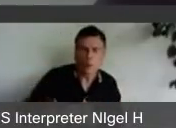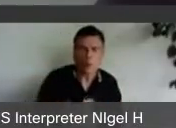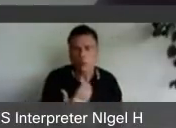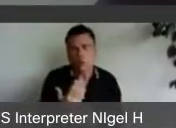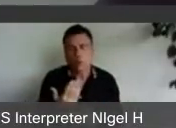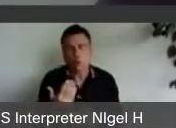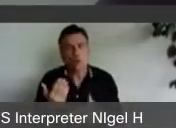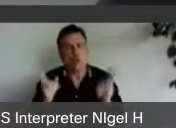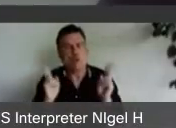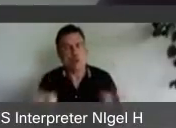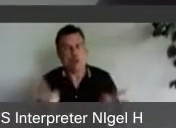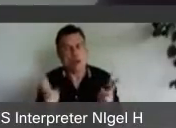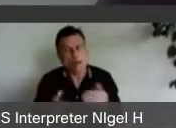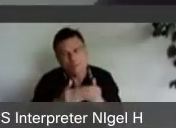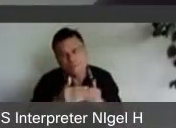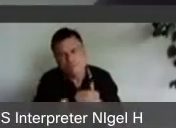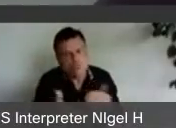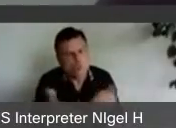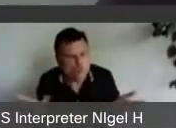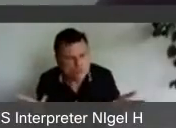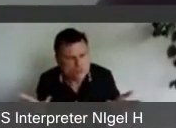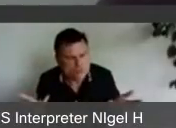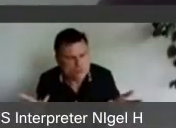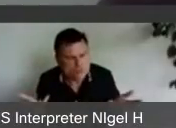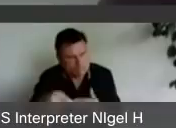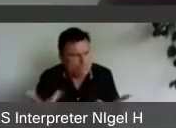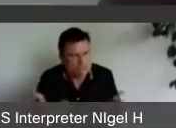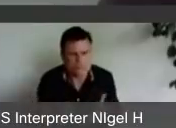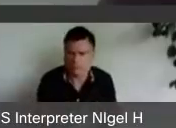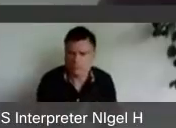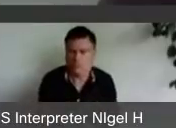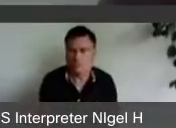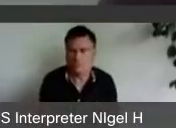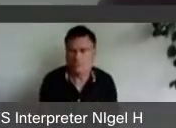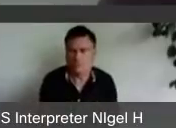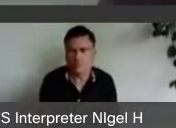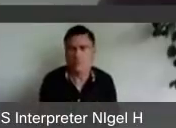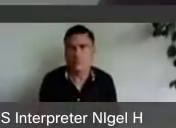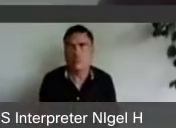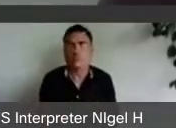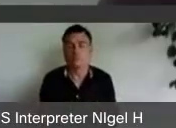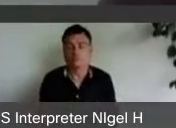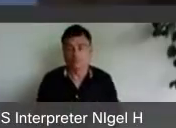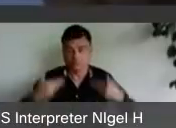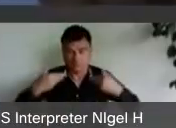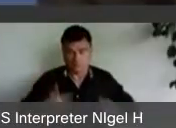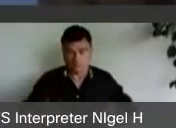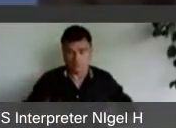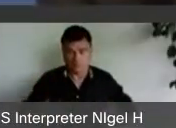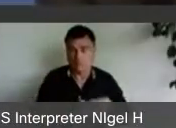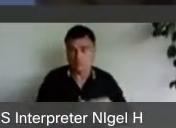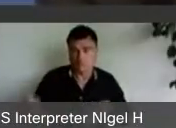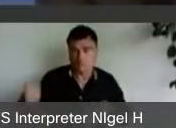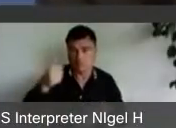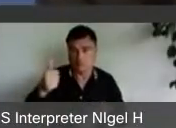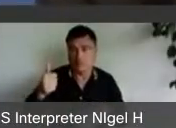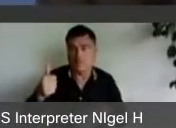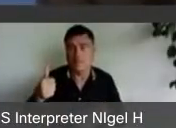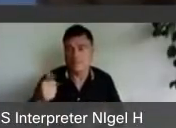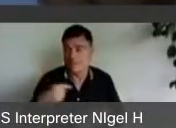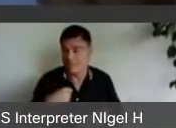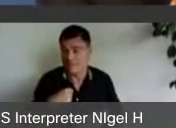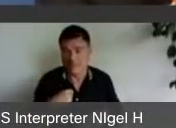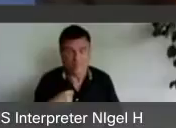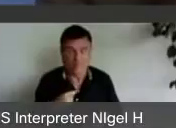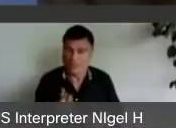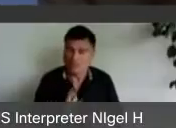Well, I have to say that I adapted relatively easily to this digital virtual world. And I'm very proud because